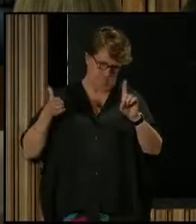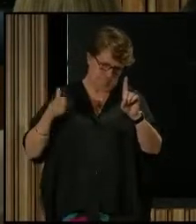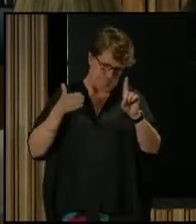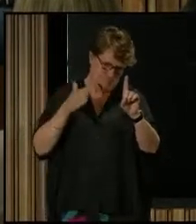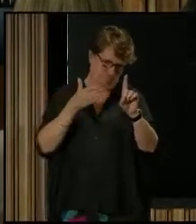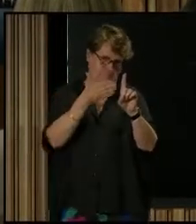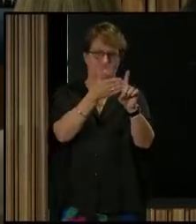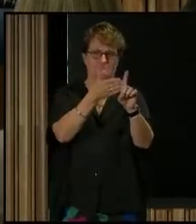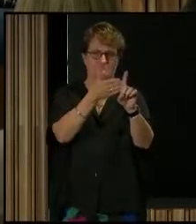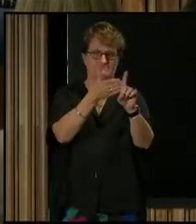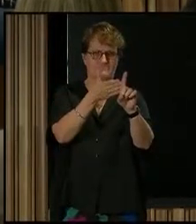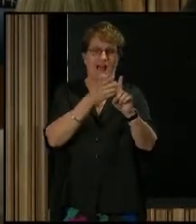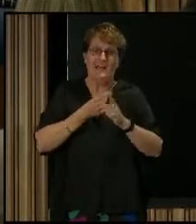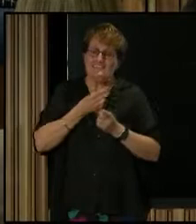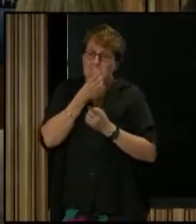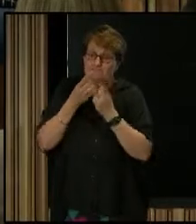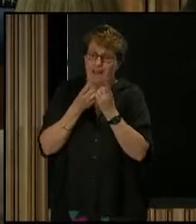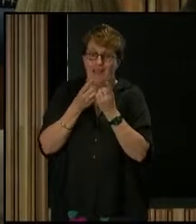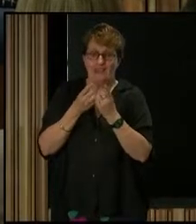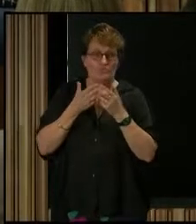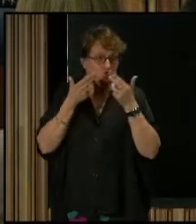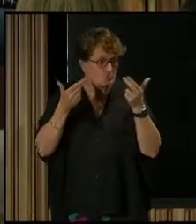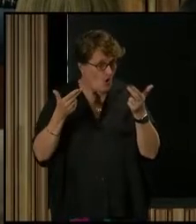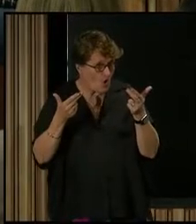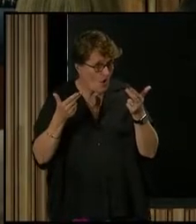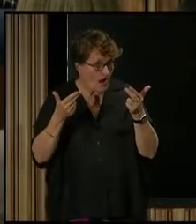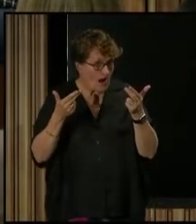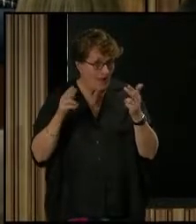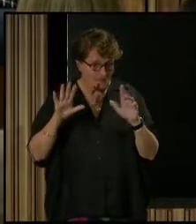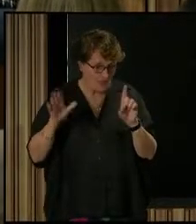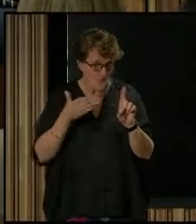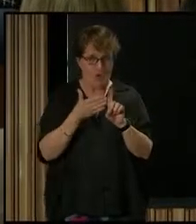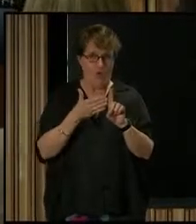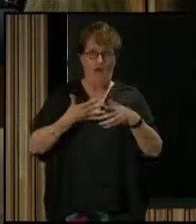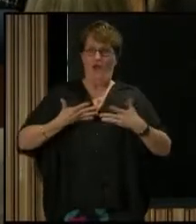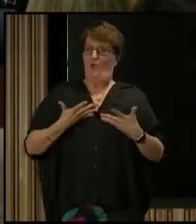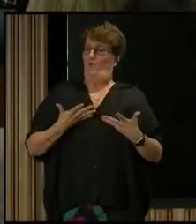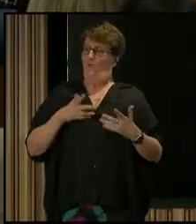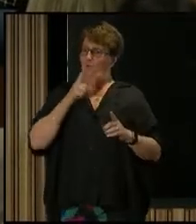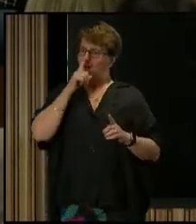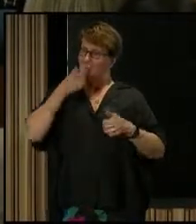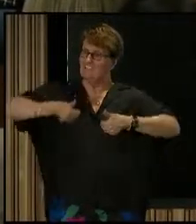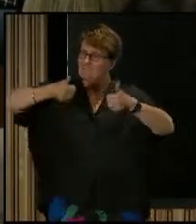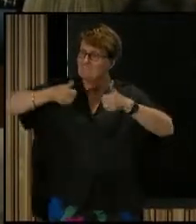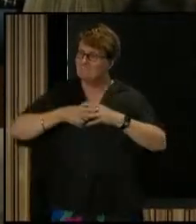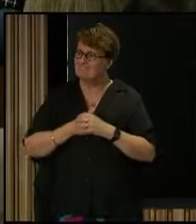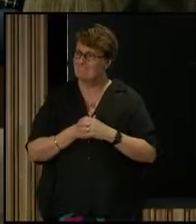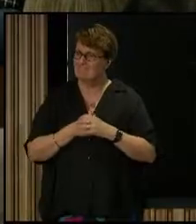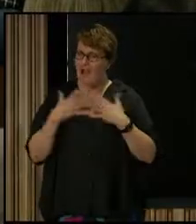the way that I've been thinking about it. And that's it. And then at the end, I'll go, whoa, shit, we've done it again. Isn't that